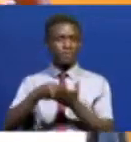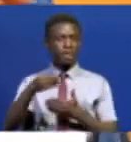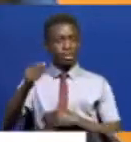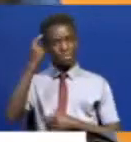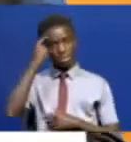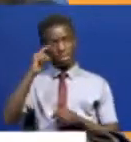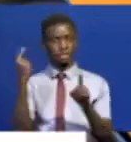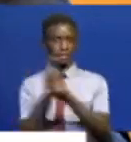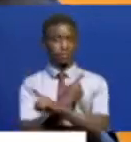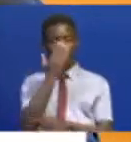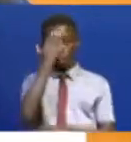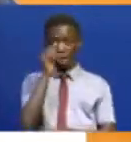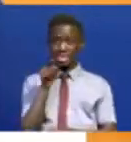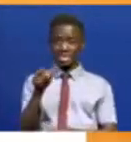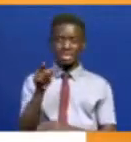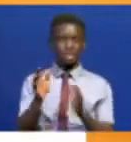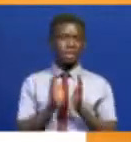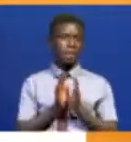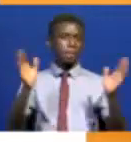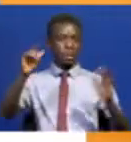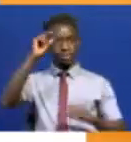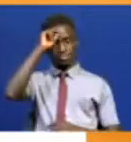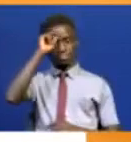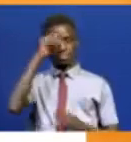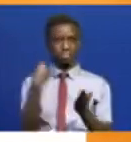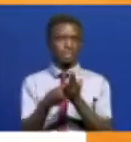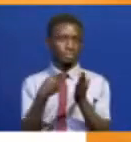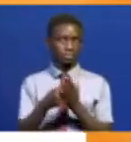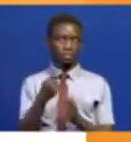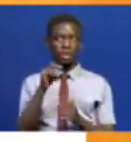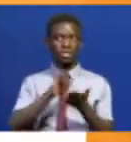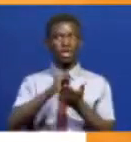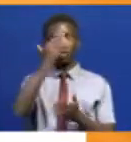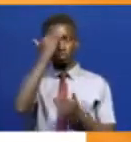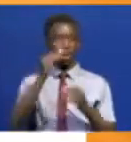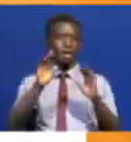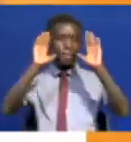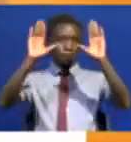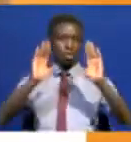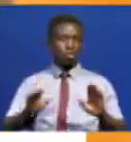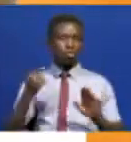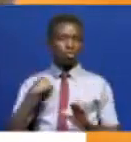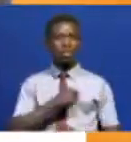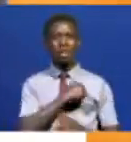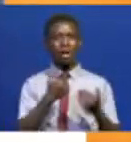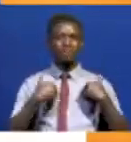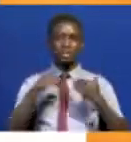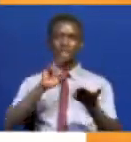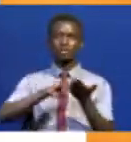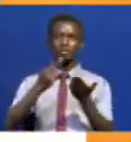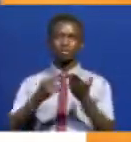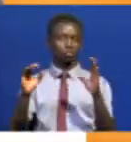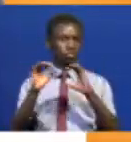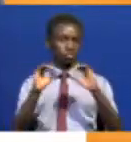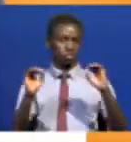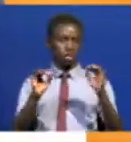because this is public money. That's why it is important. We do not have the resources. That's why for